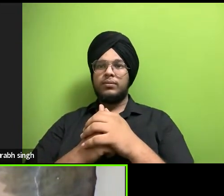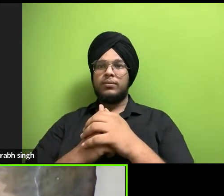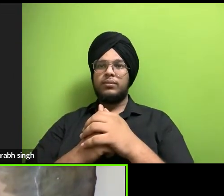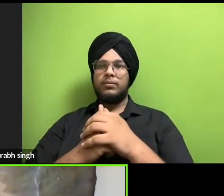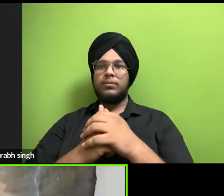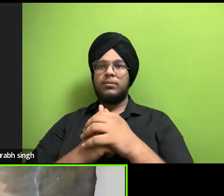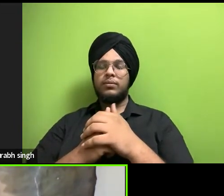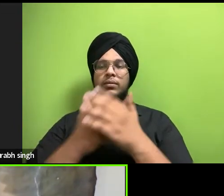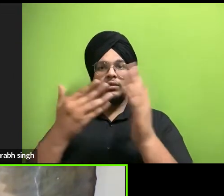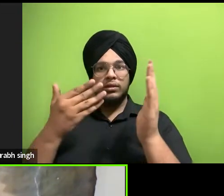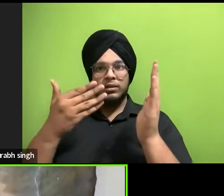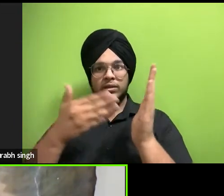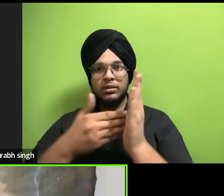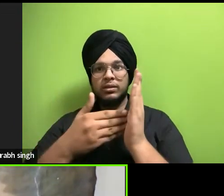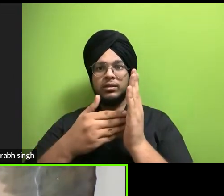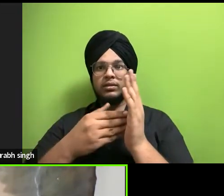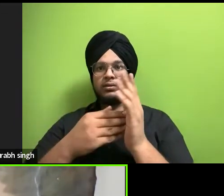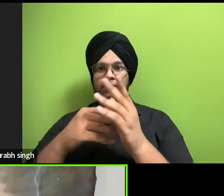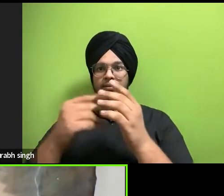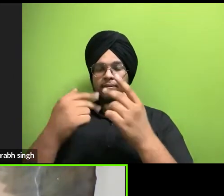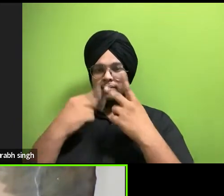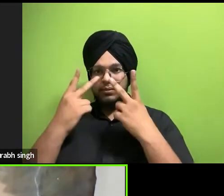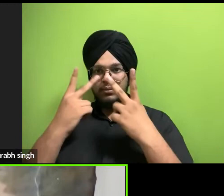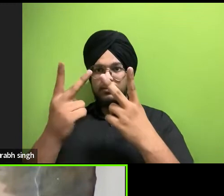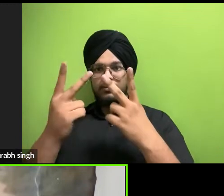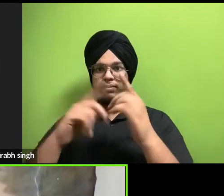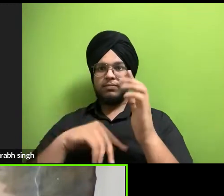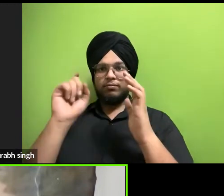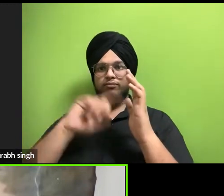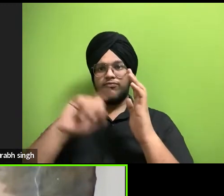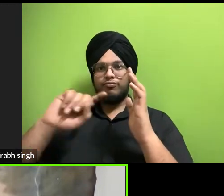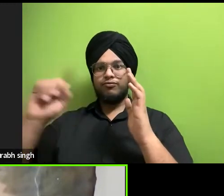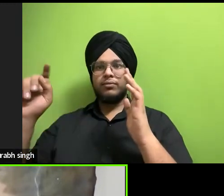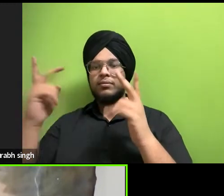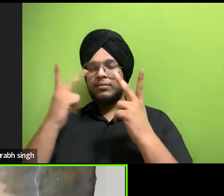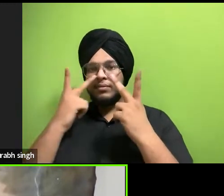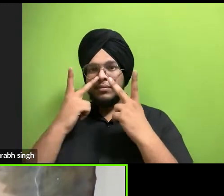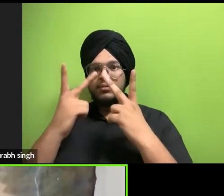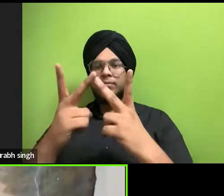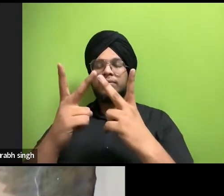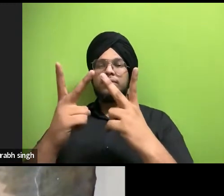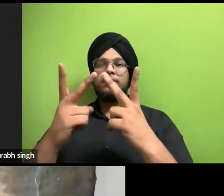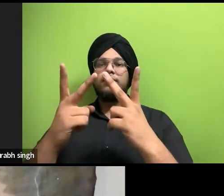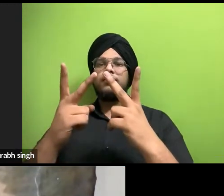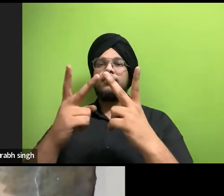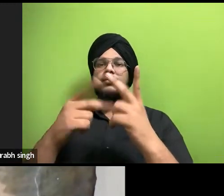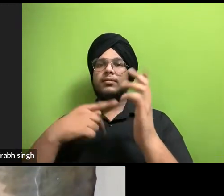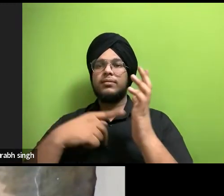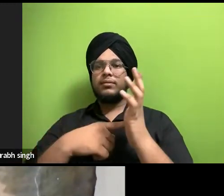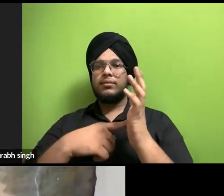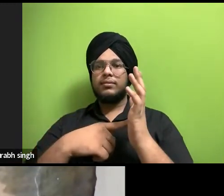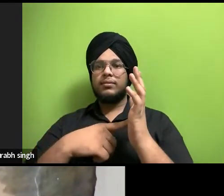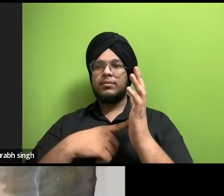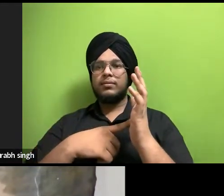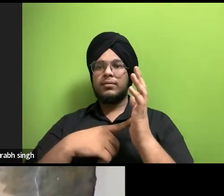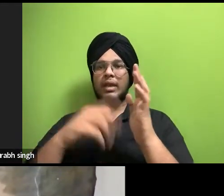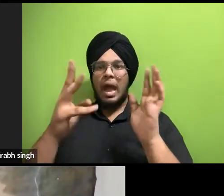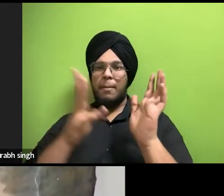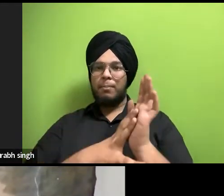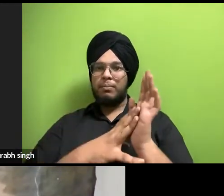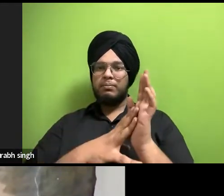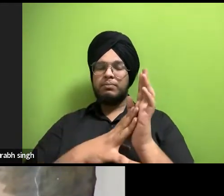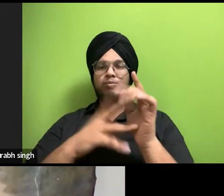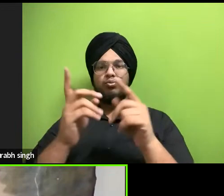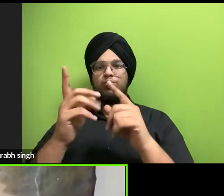And so this emblem, which was really actually a placeholder on the report, M for museum plus for